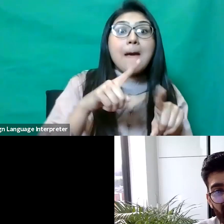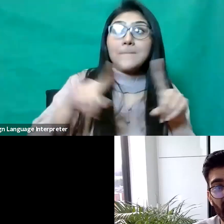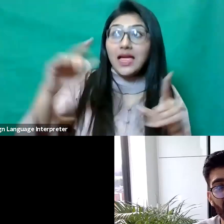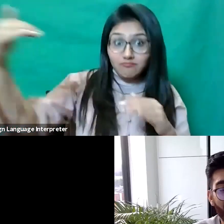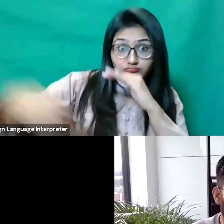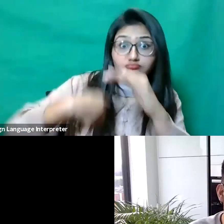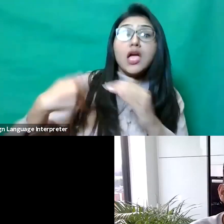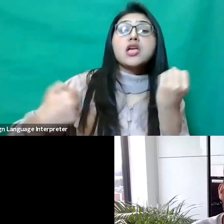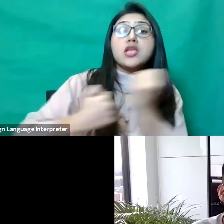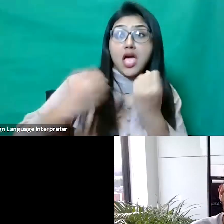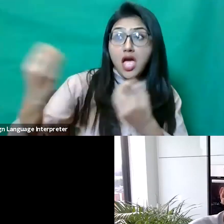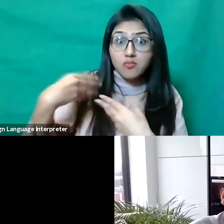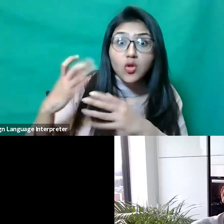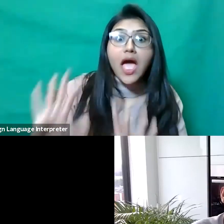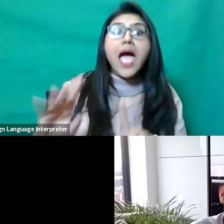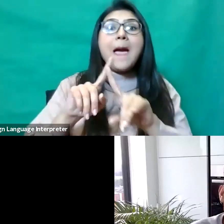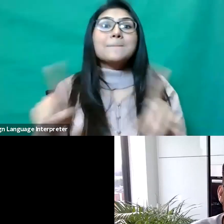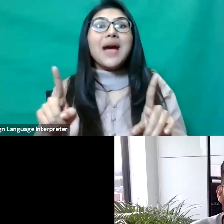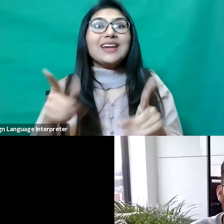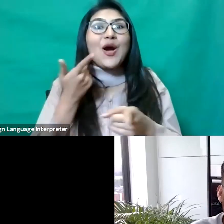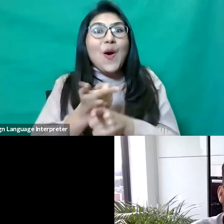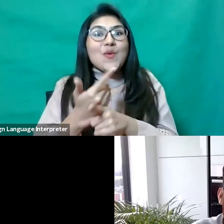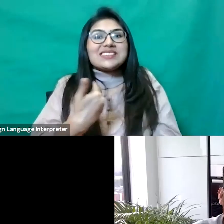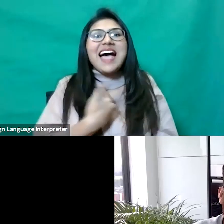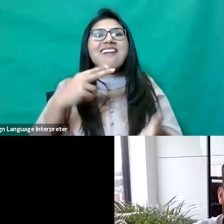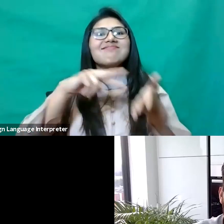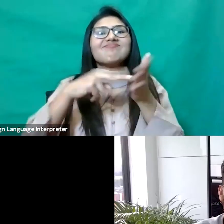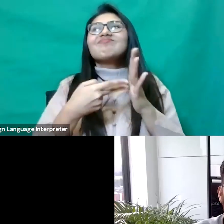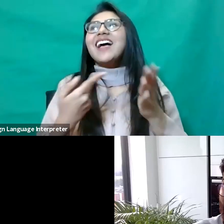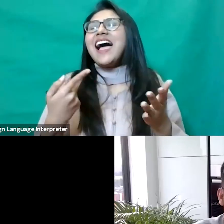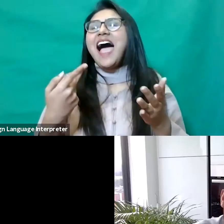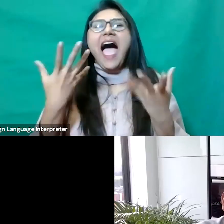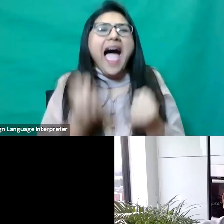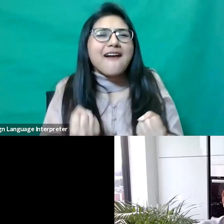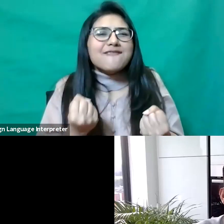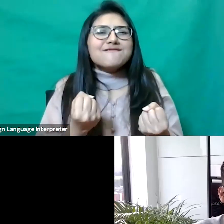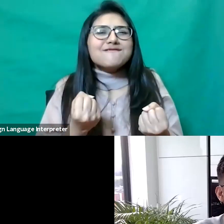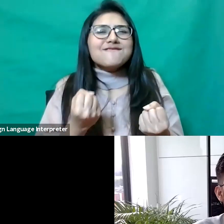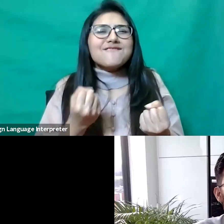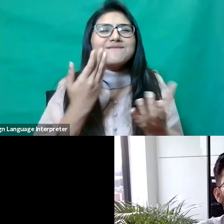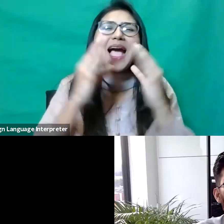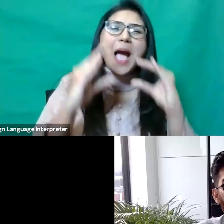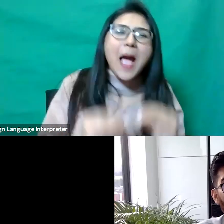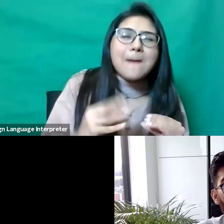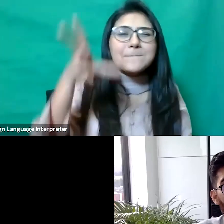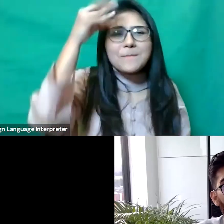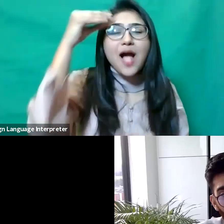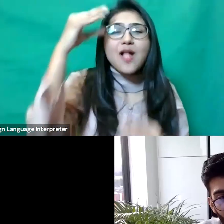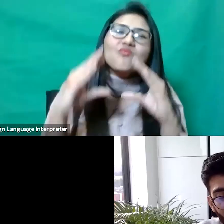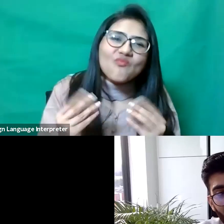lack of experiences because I didn't have the same childhood from everyone else, because I didn't have any friends, and